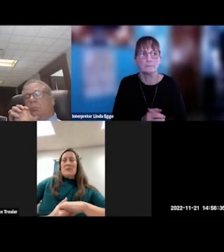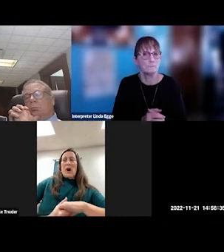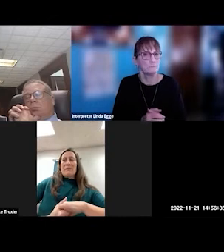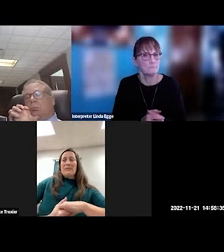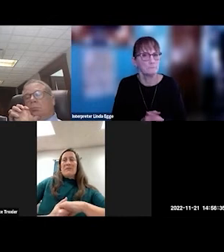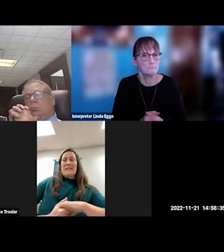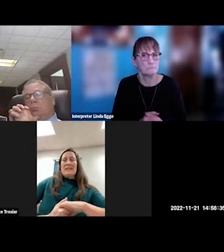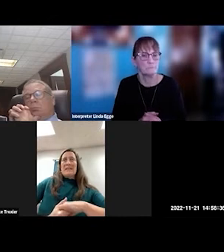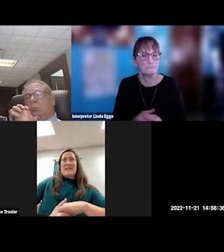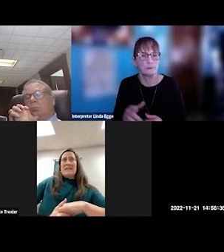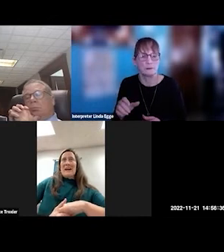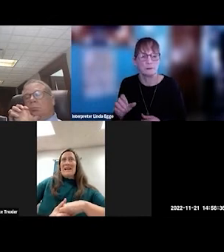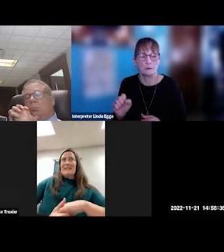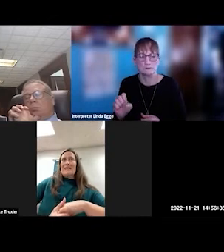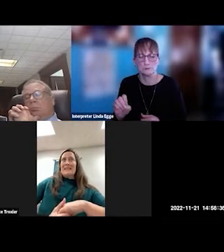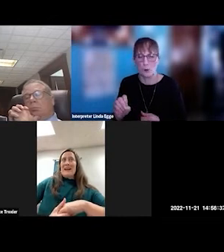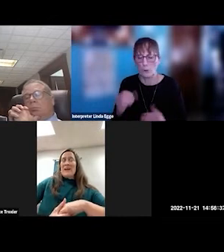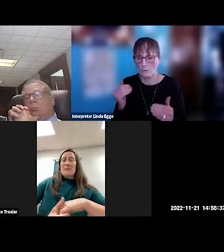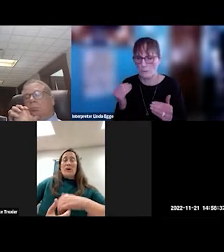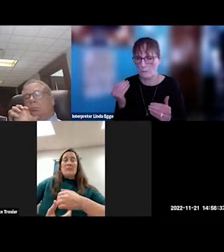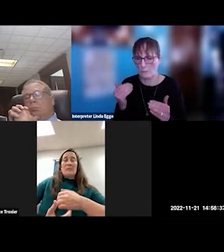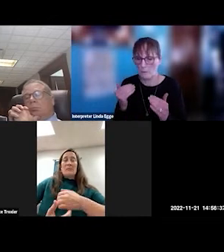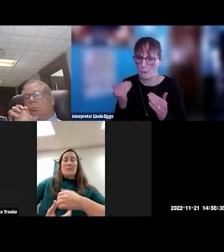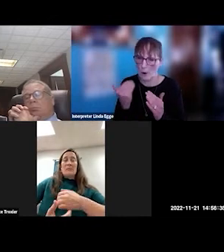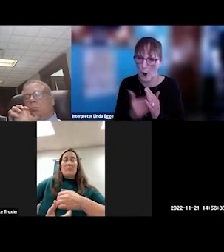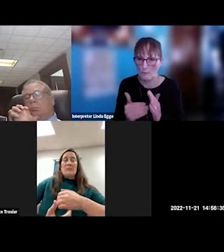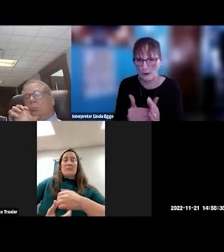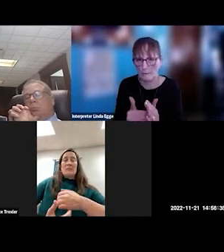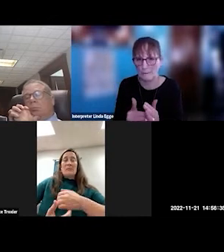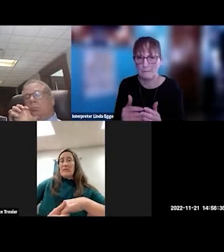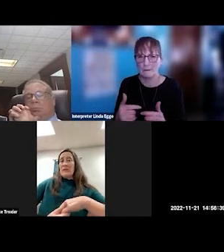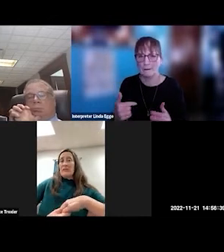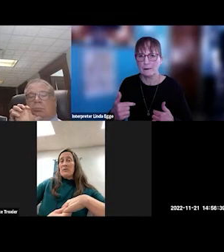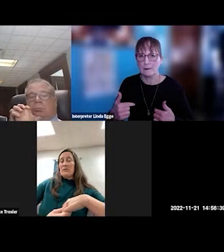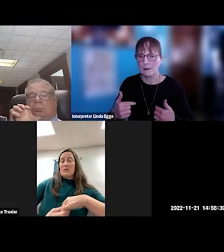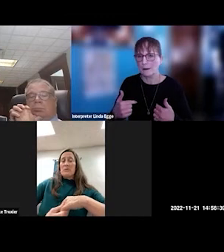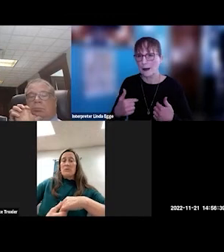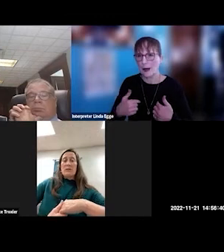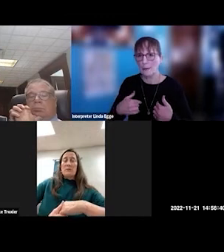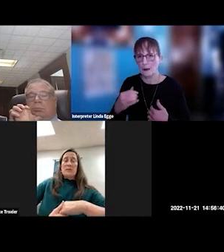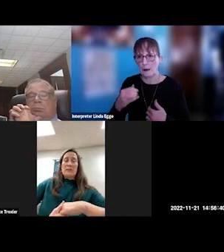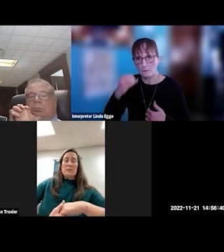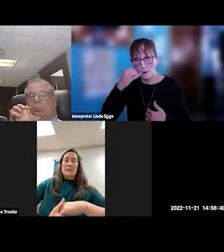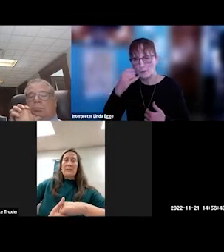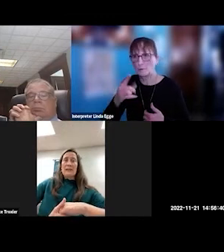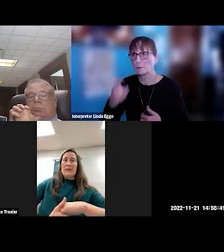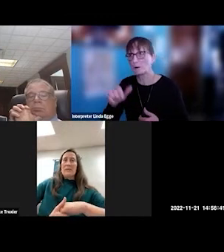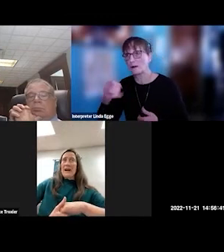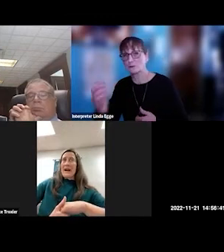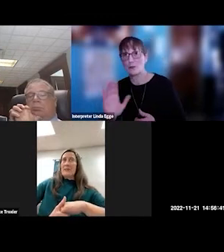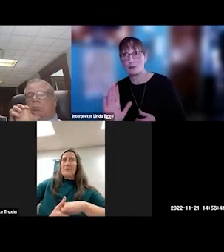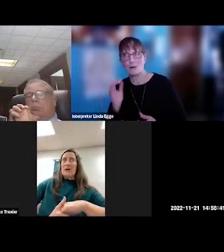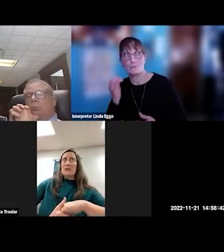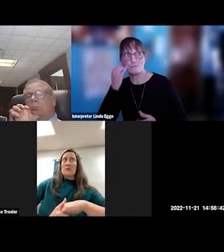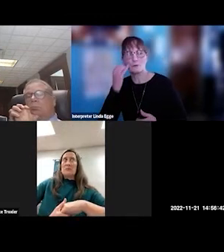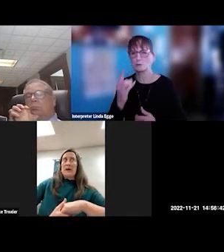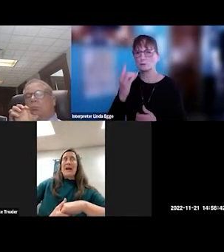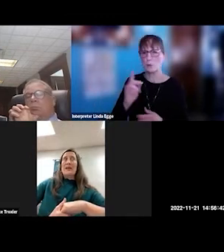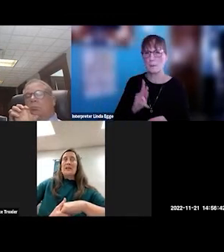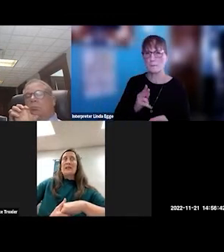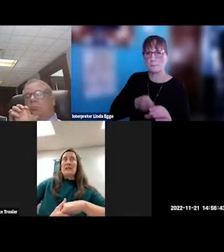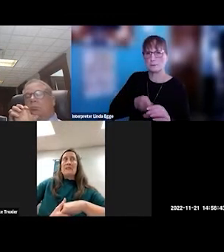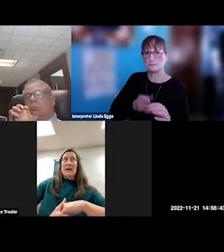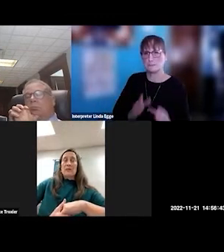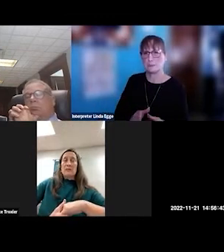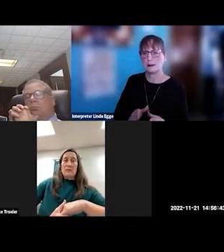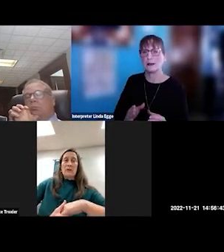So it would often be that I would be on my own or someone else would be on their phone. There was one participant, I had a